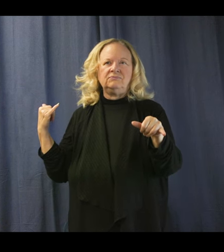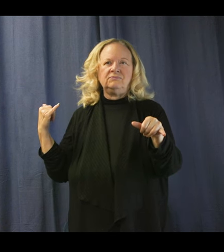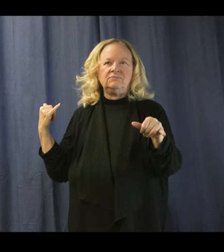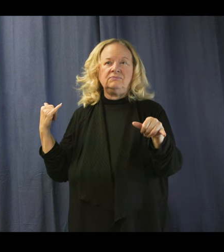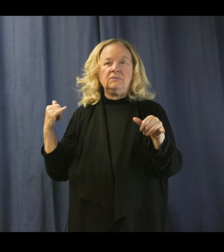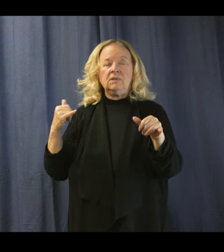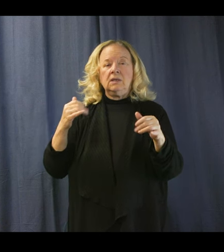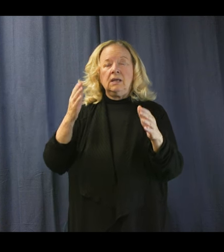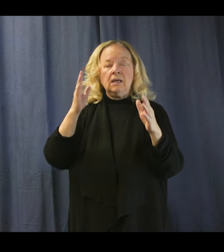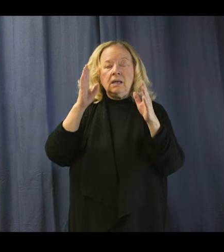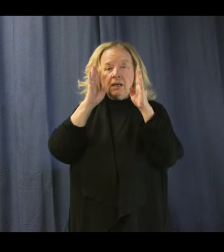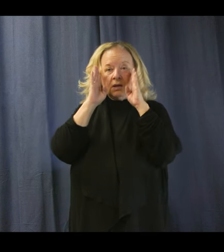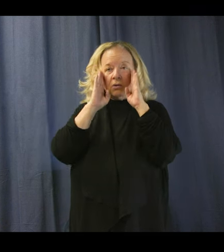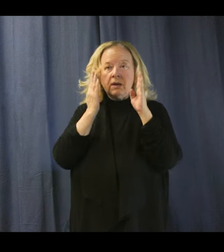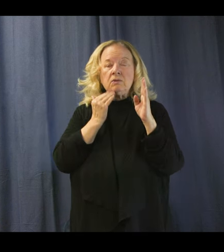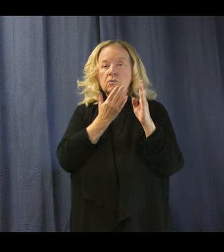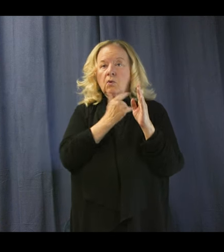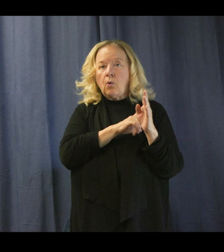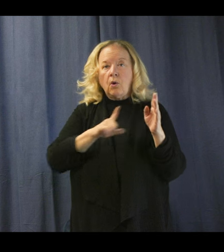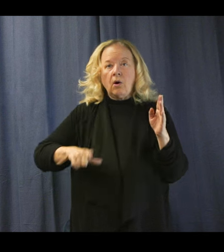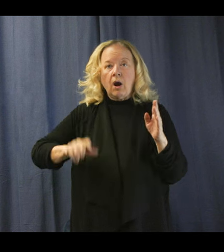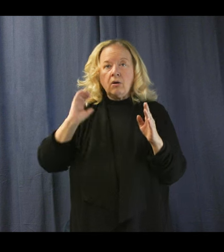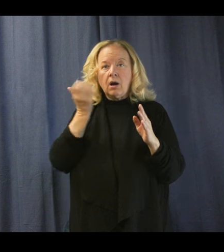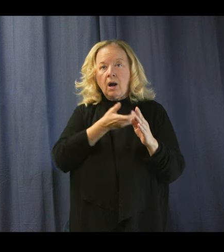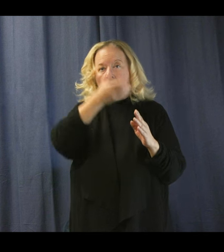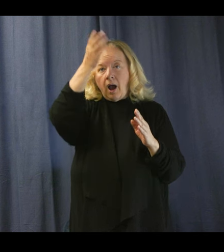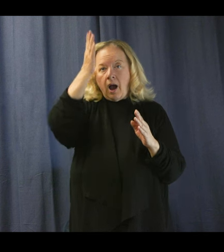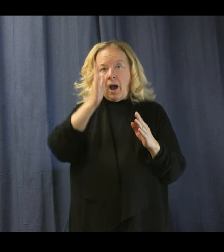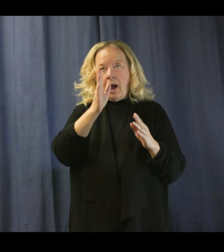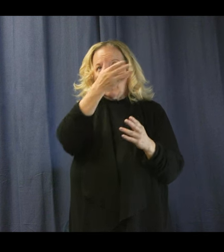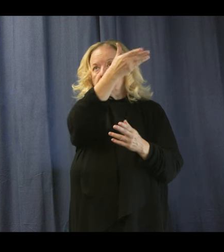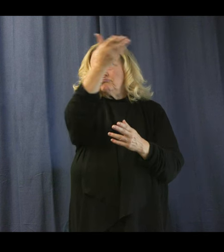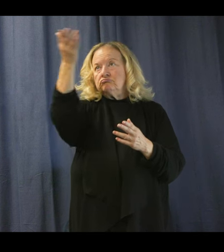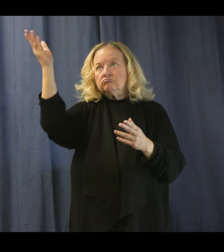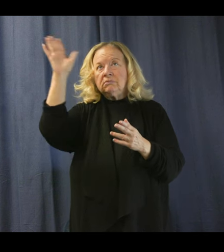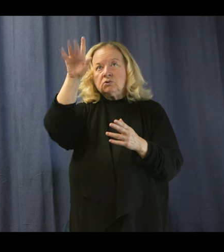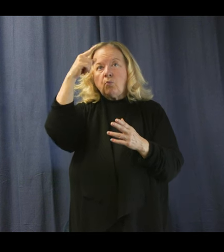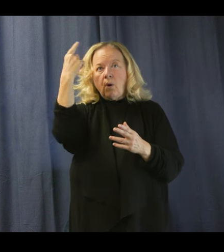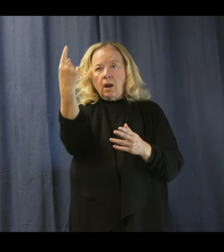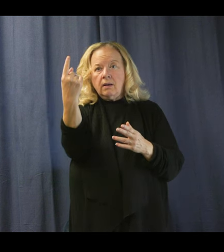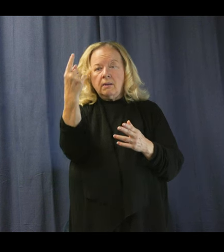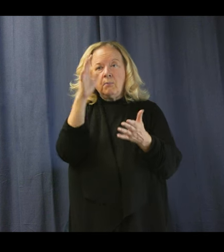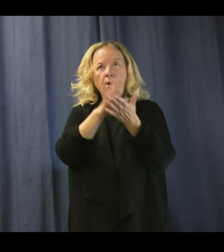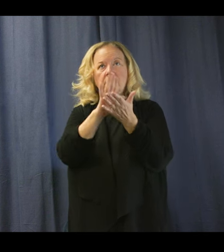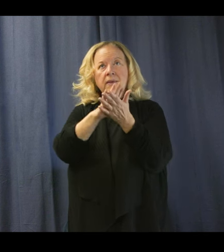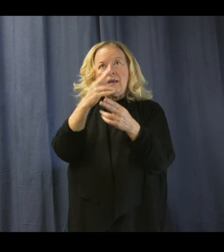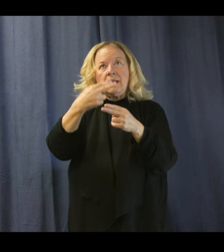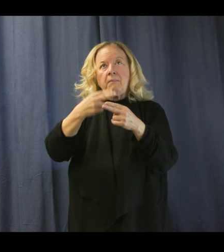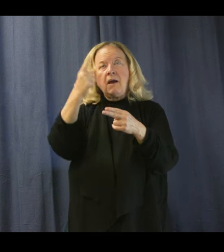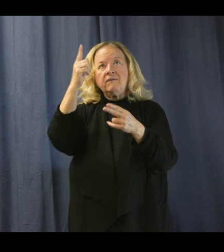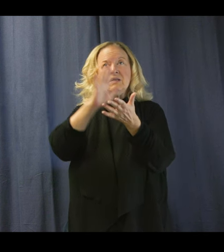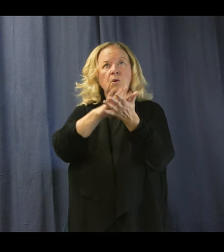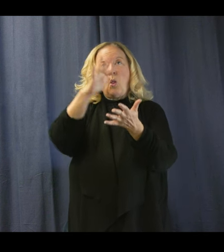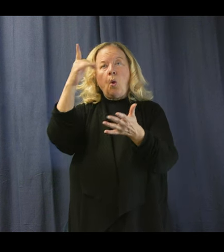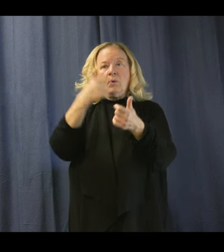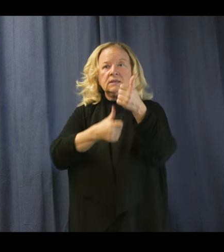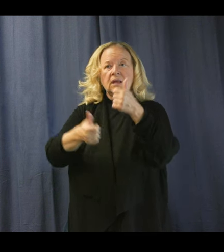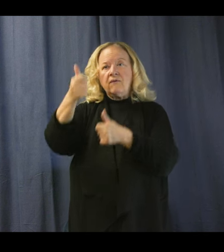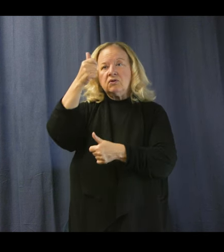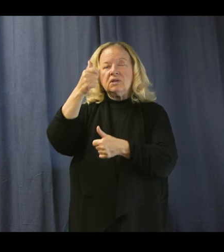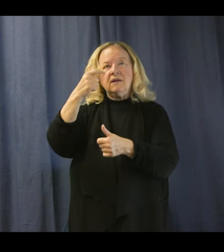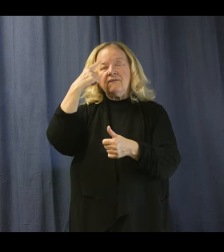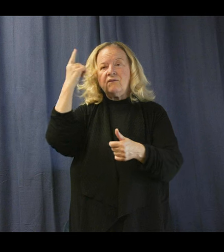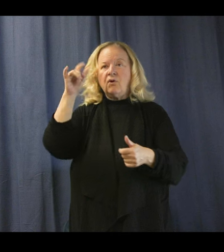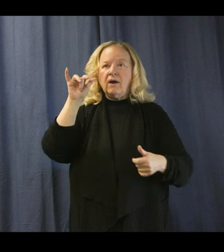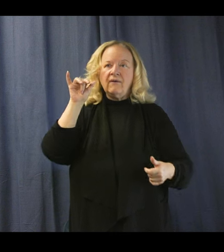Vayed. Hear, O Israel, the Lord our God, the Lord is one. Praise be the name of his